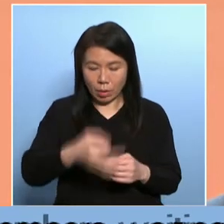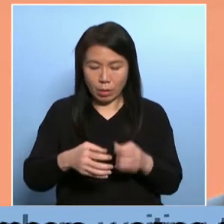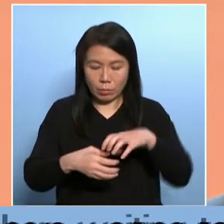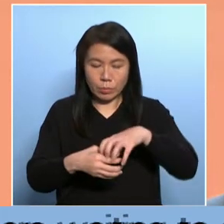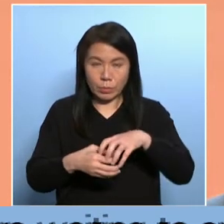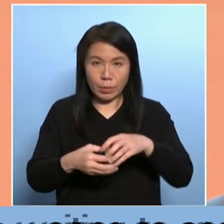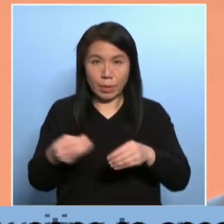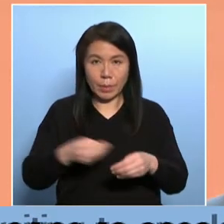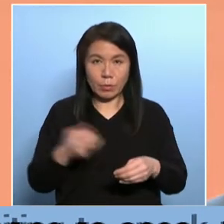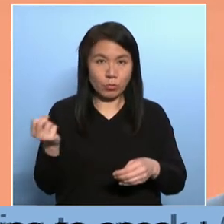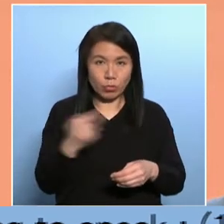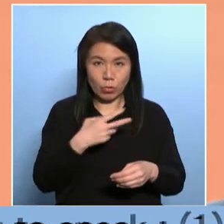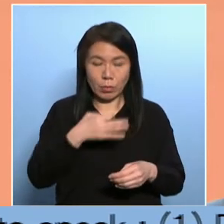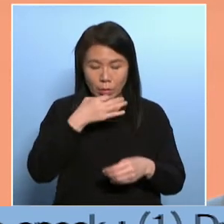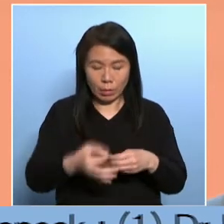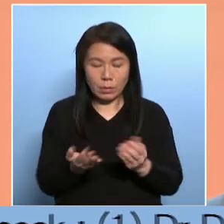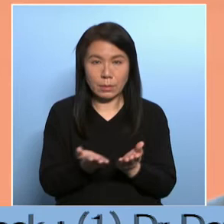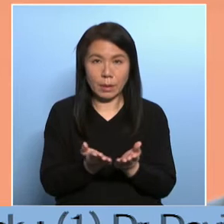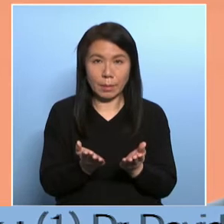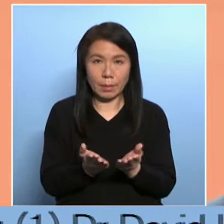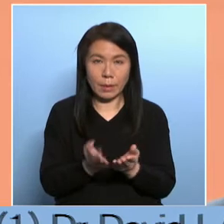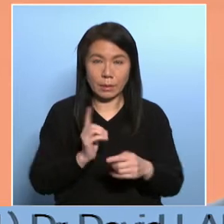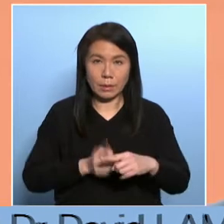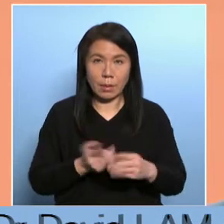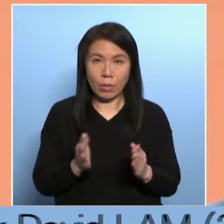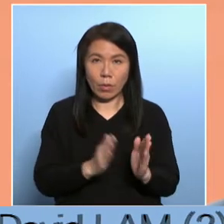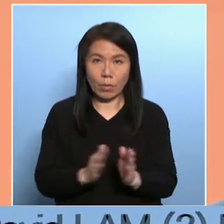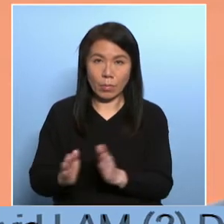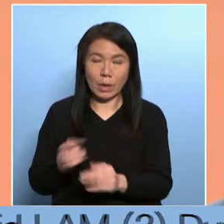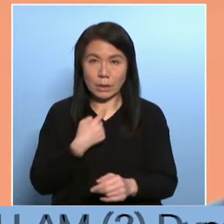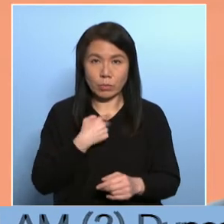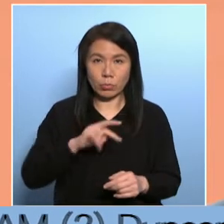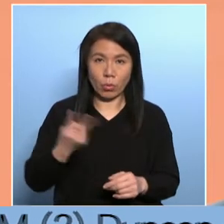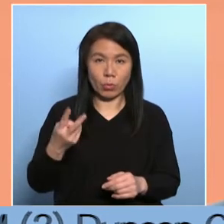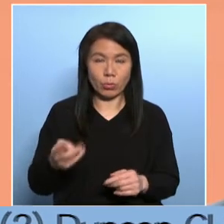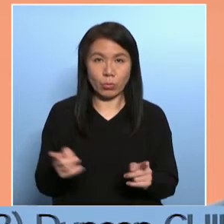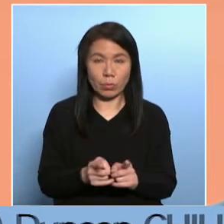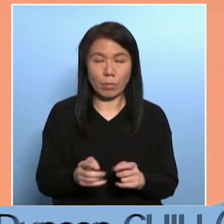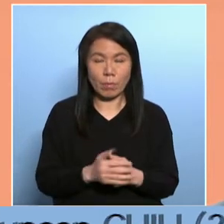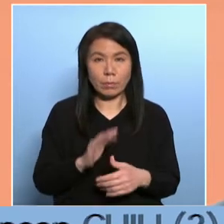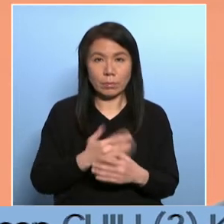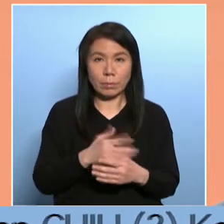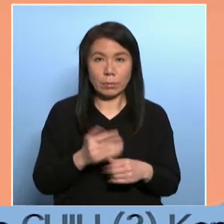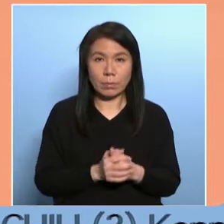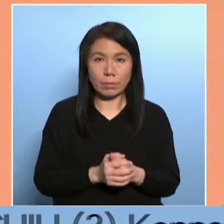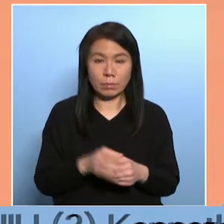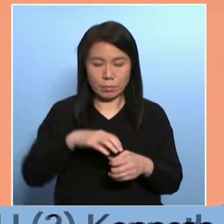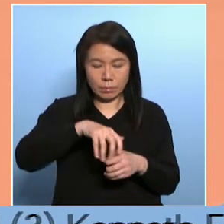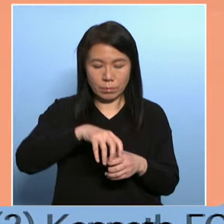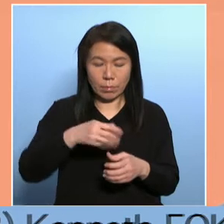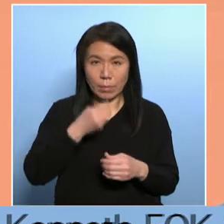to ask for a deep throat saliva pack to confirm their results. We need to rectify